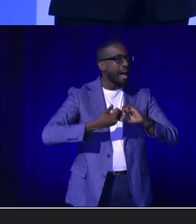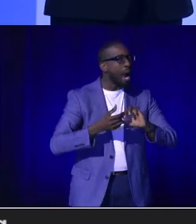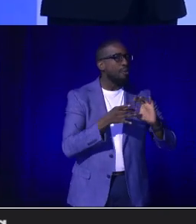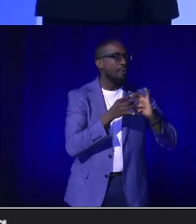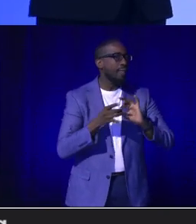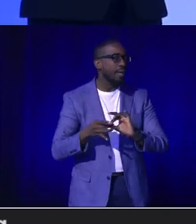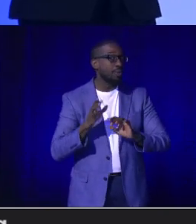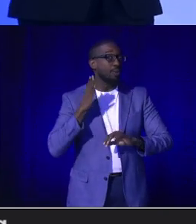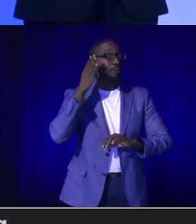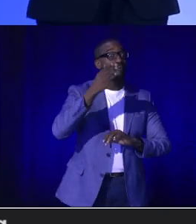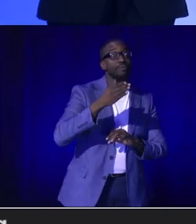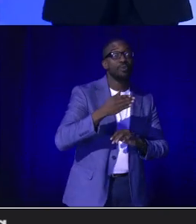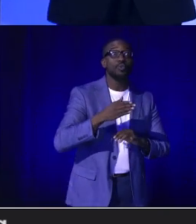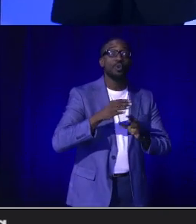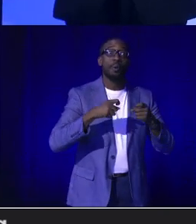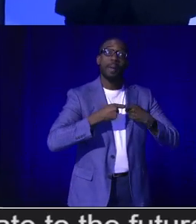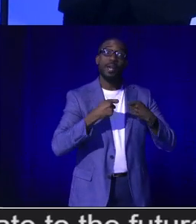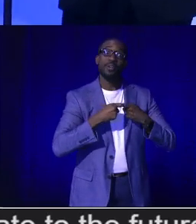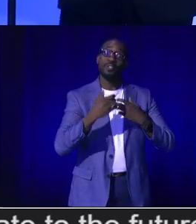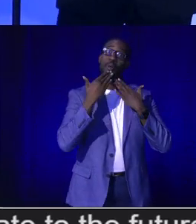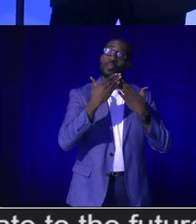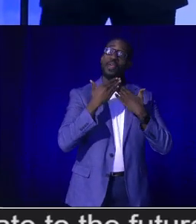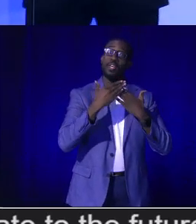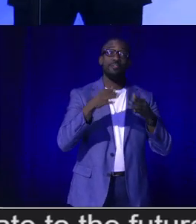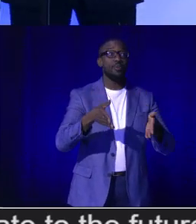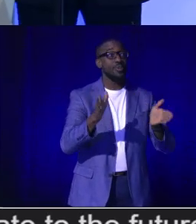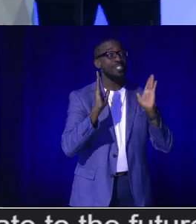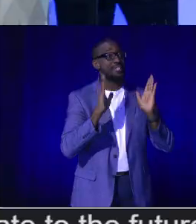And so thank you very much for your attention.